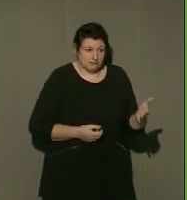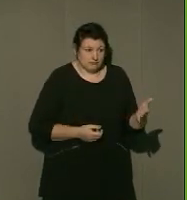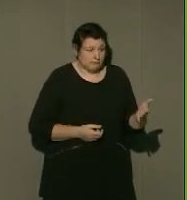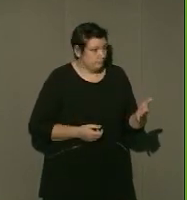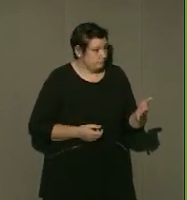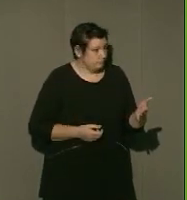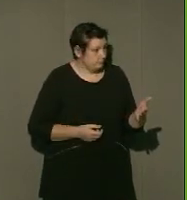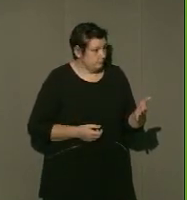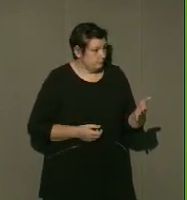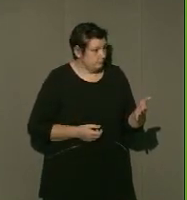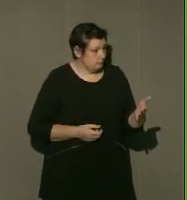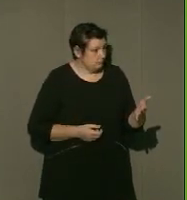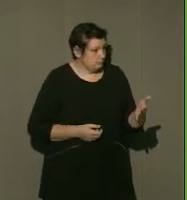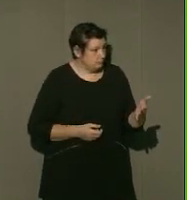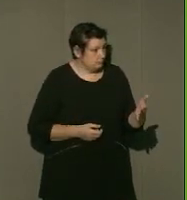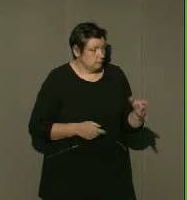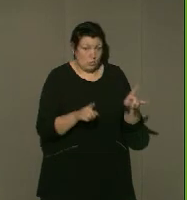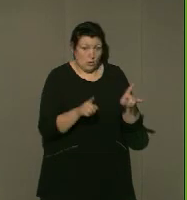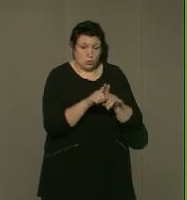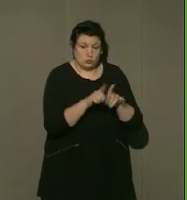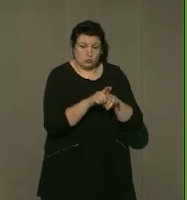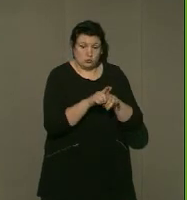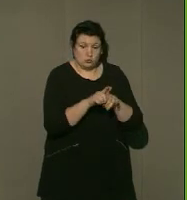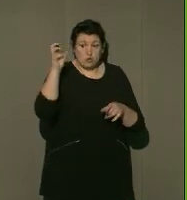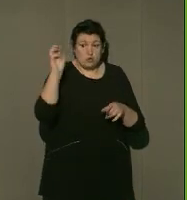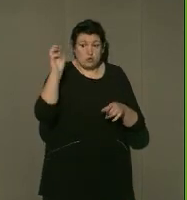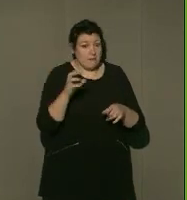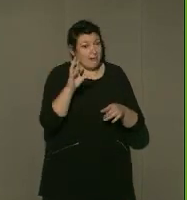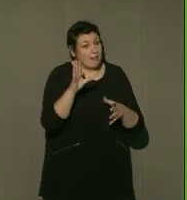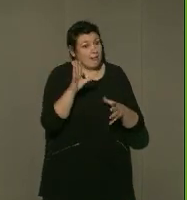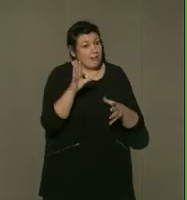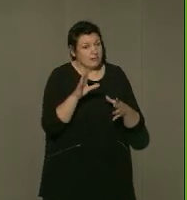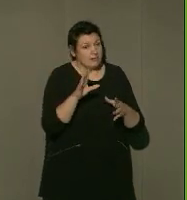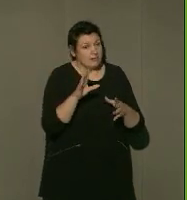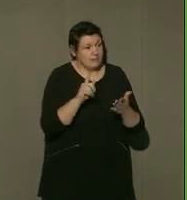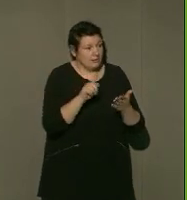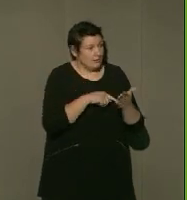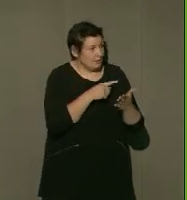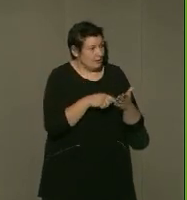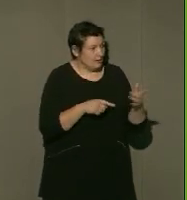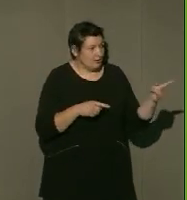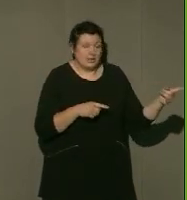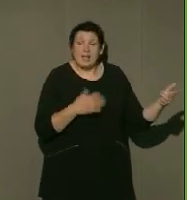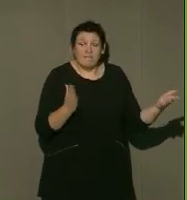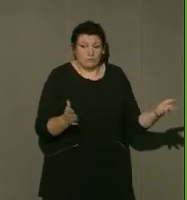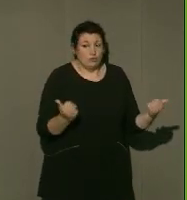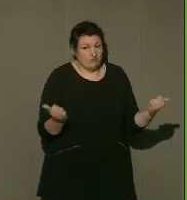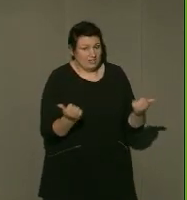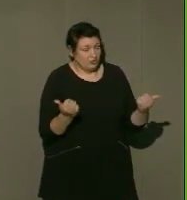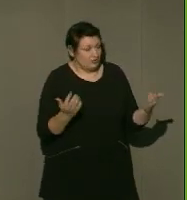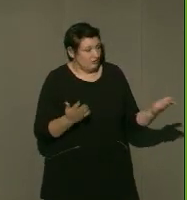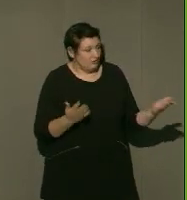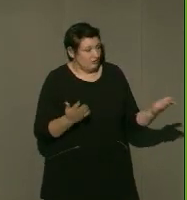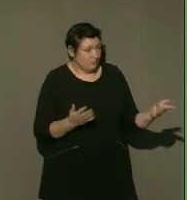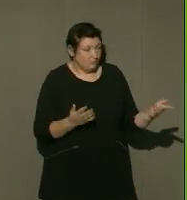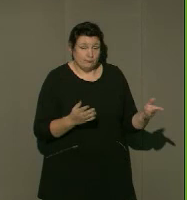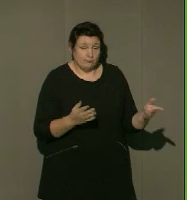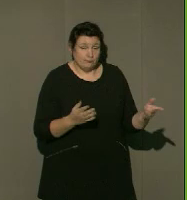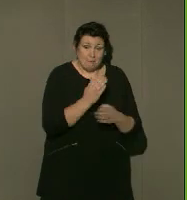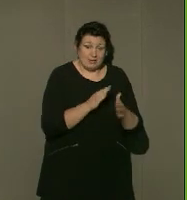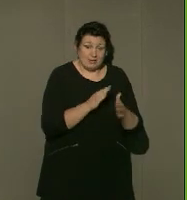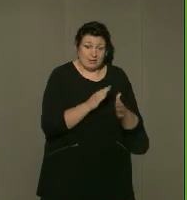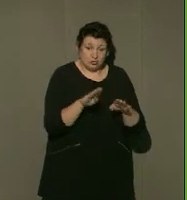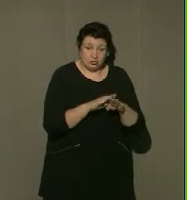for the European elections. And 30 seconds. You're winding up. We ensured that there was a draft available 6